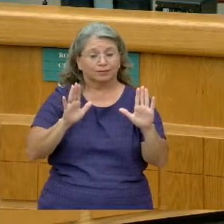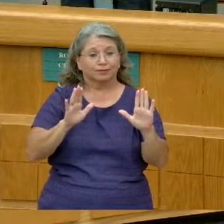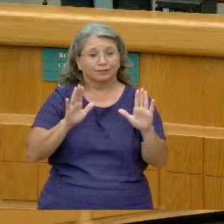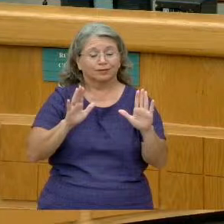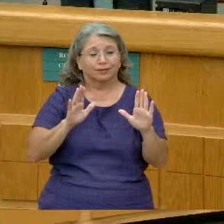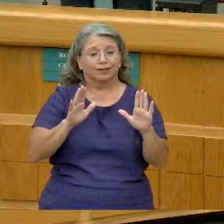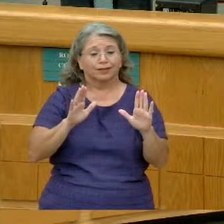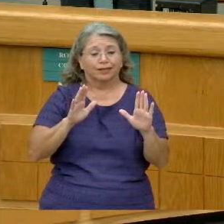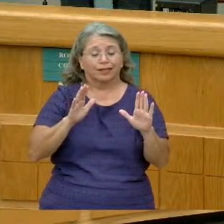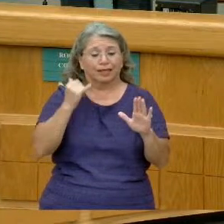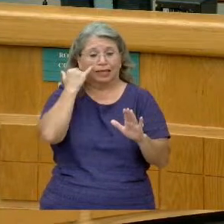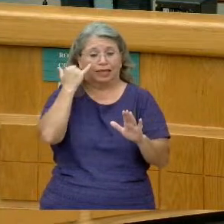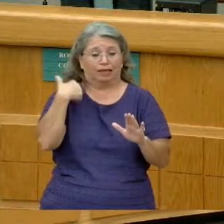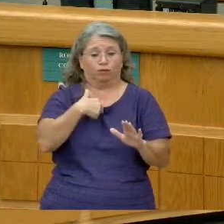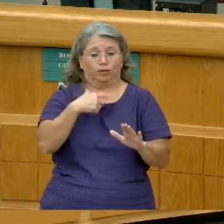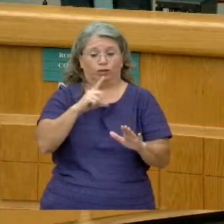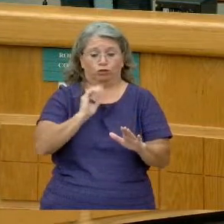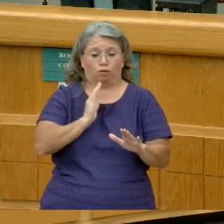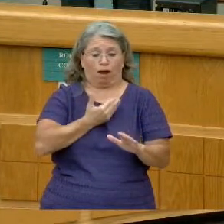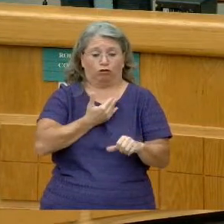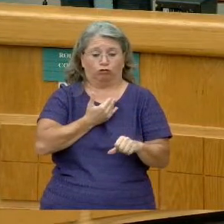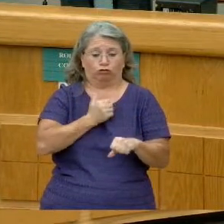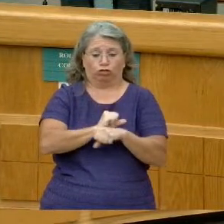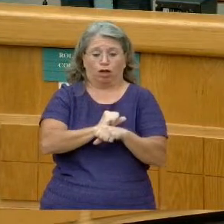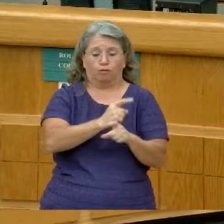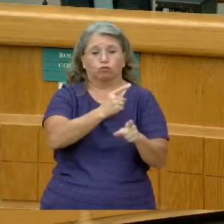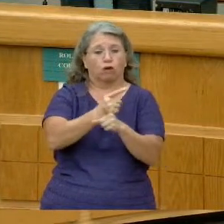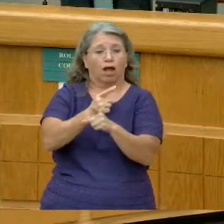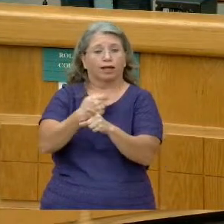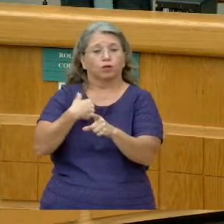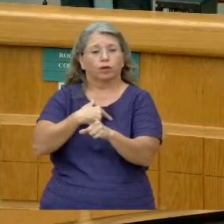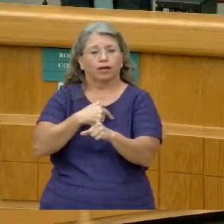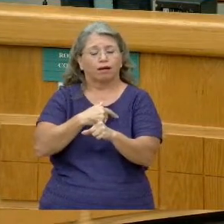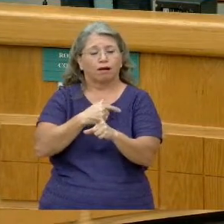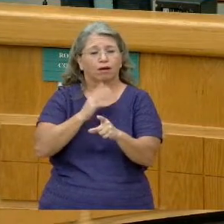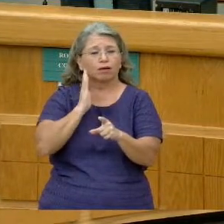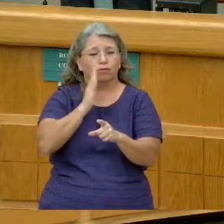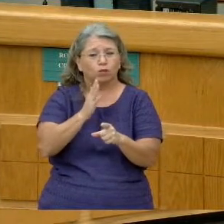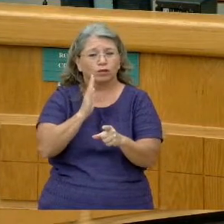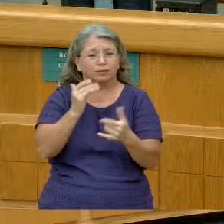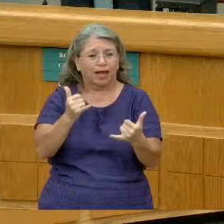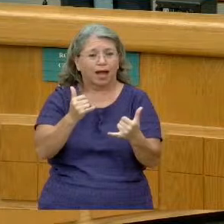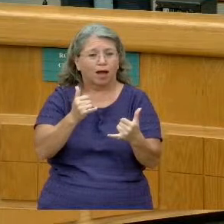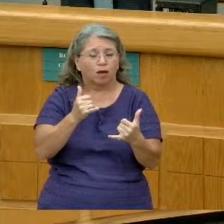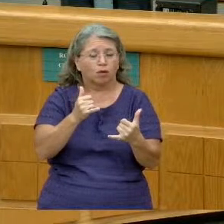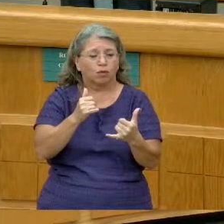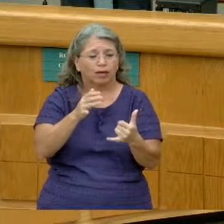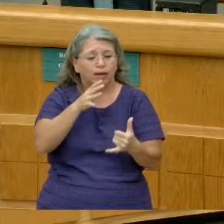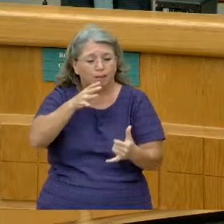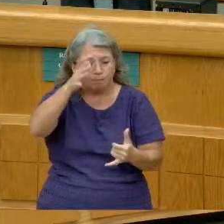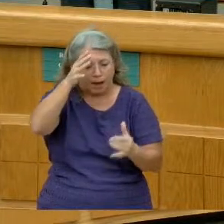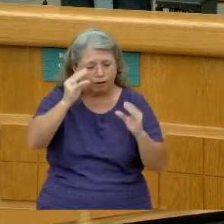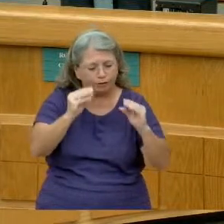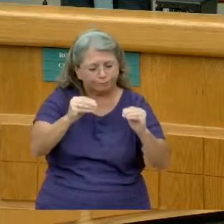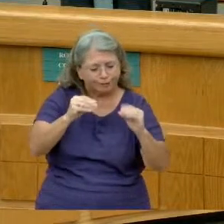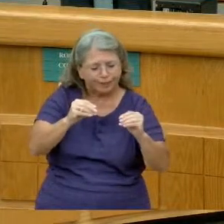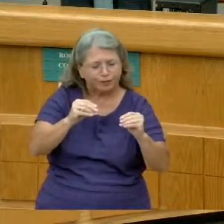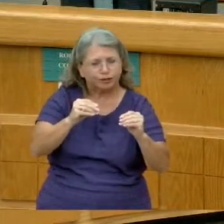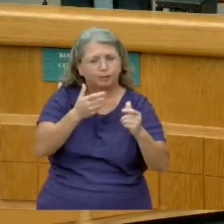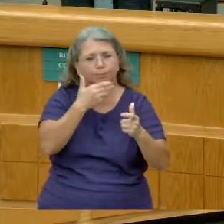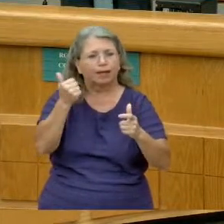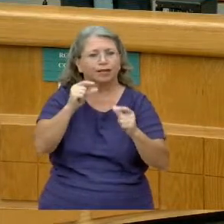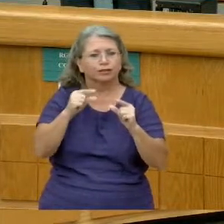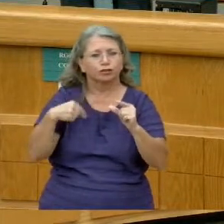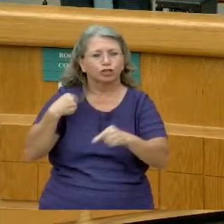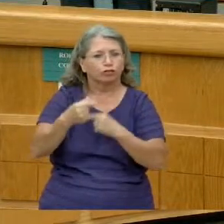to parent, if you will, probably the greatest generation that we could ever imagine, because this is a true new